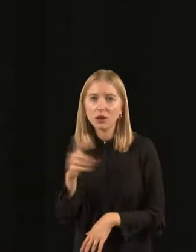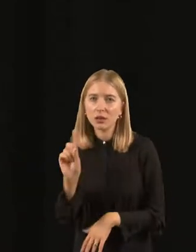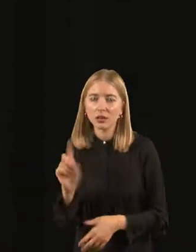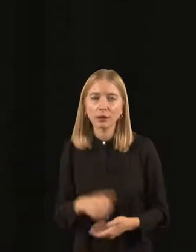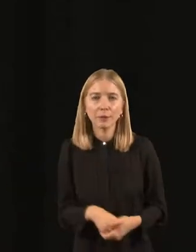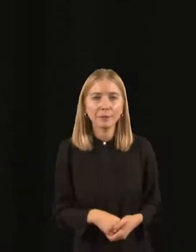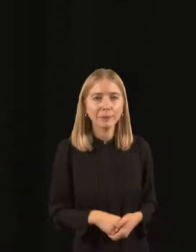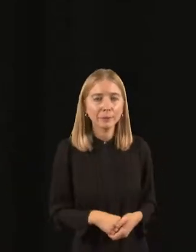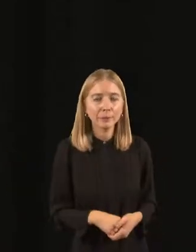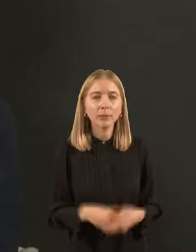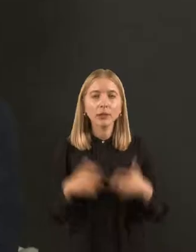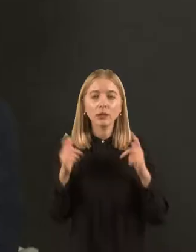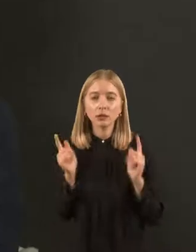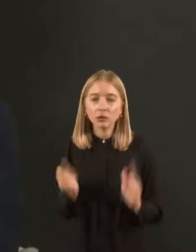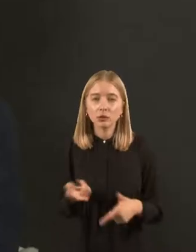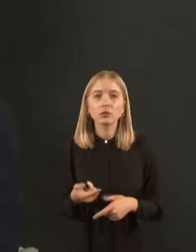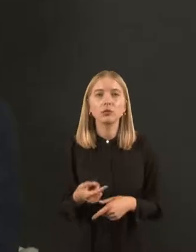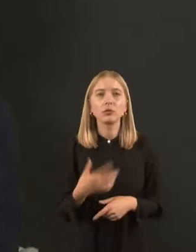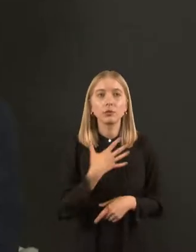How do they view the situation?